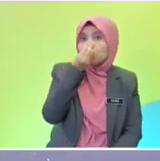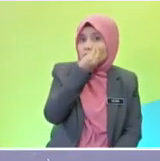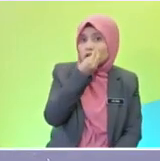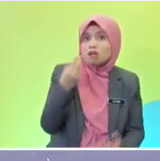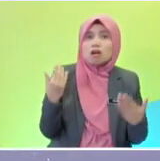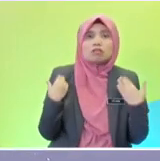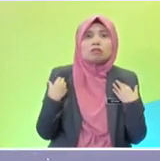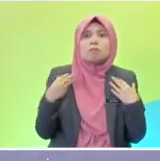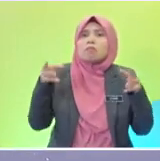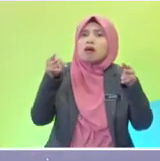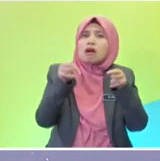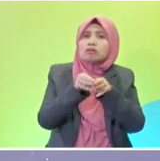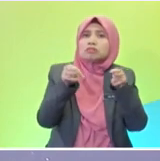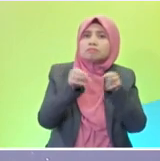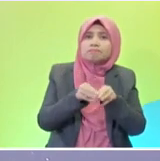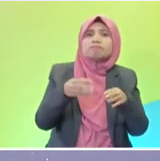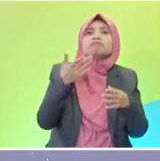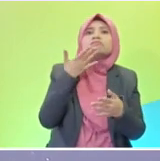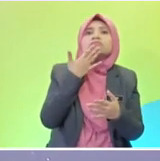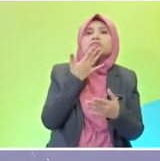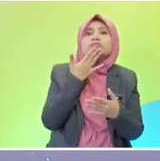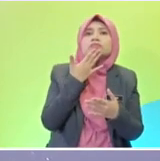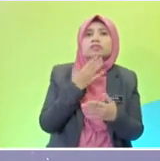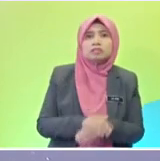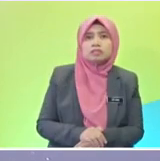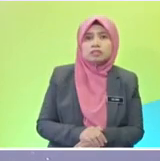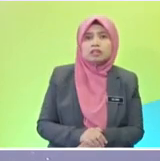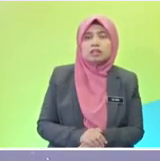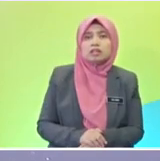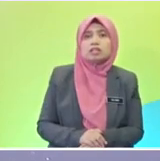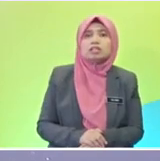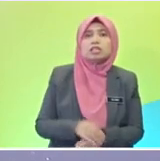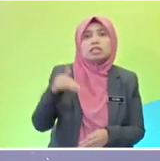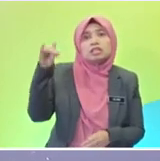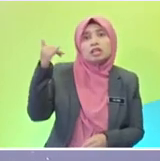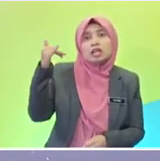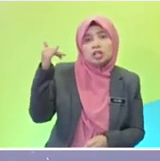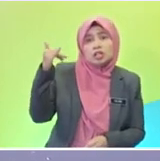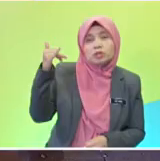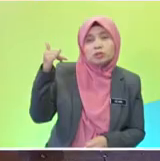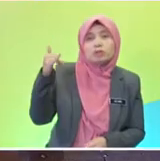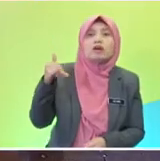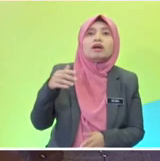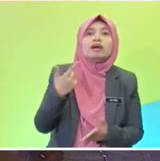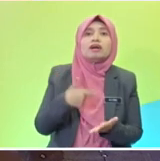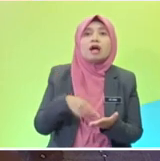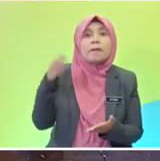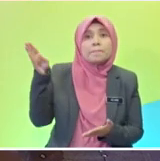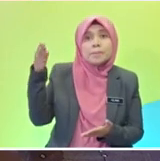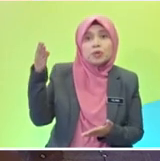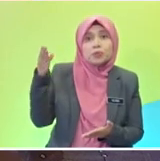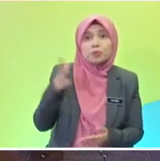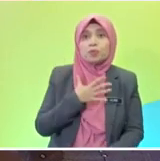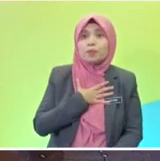colors. Yes, different colors. Ah, the There's song that a, we sang yeah, just now. Flowers of every color still look so pretty